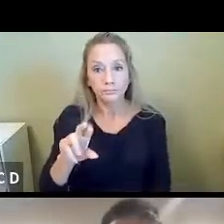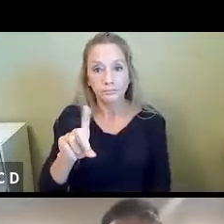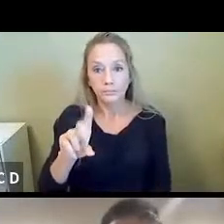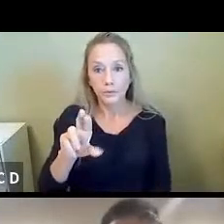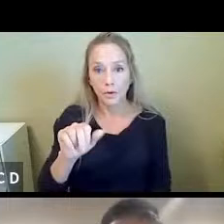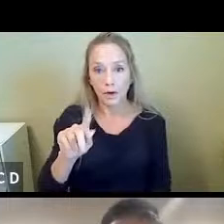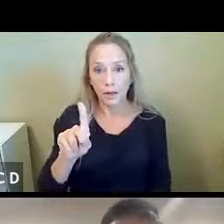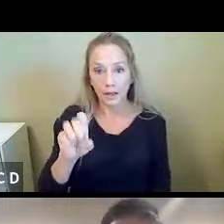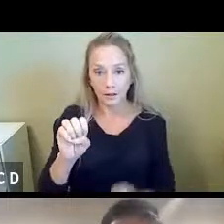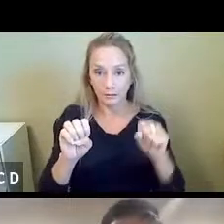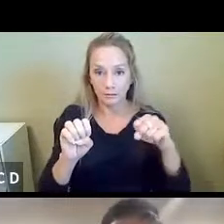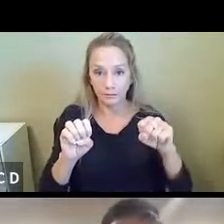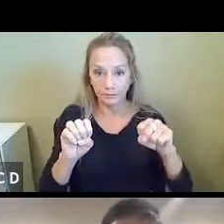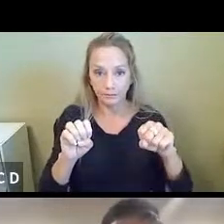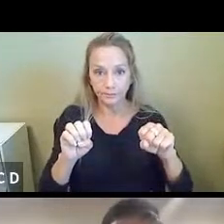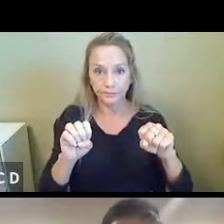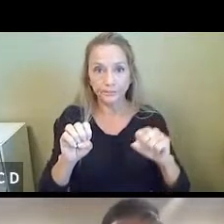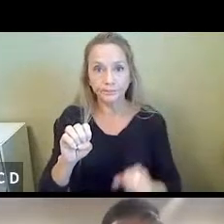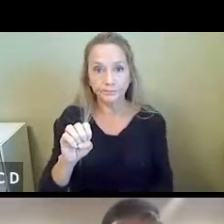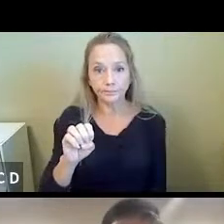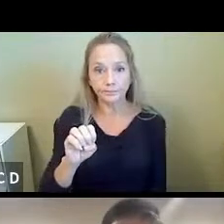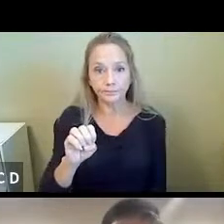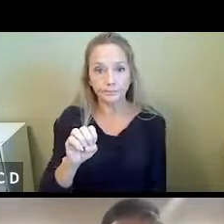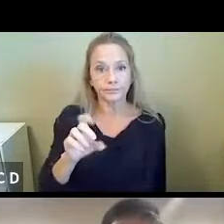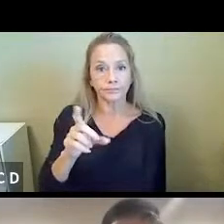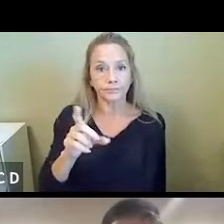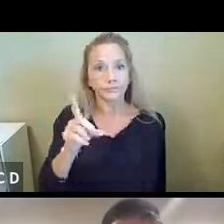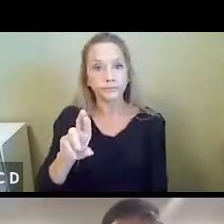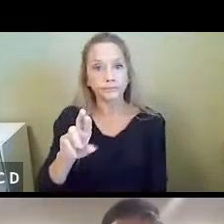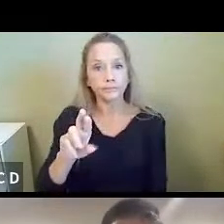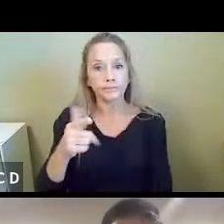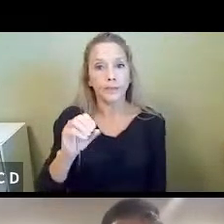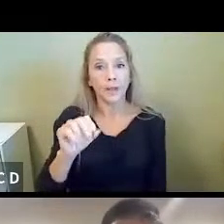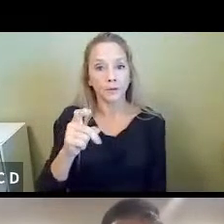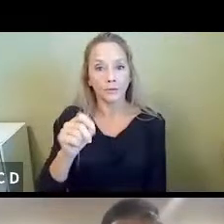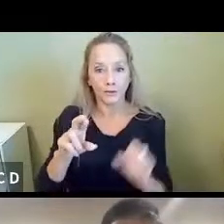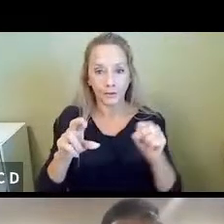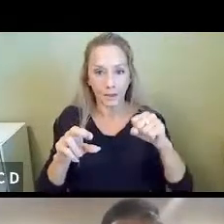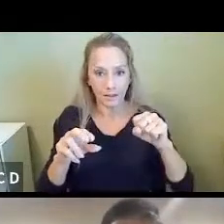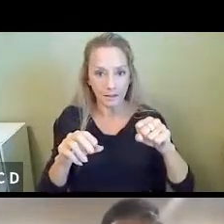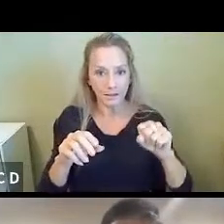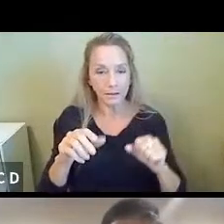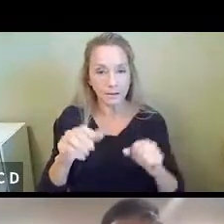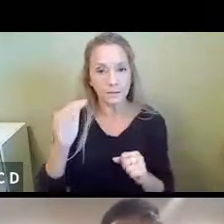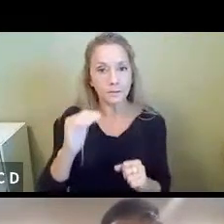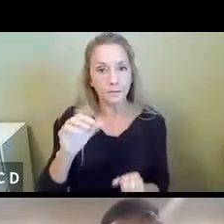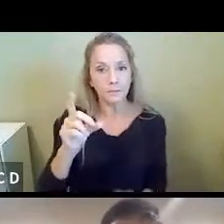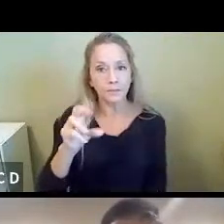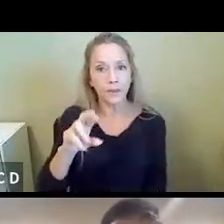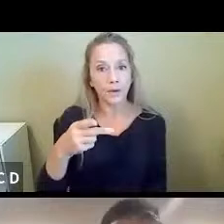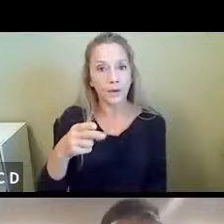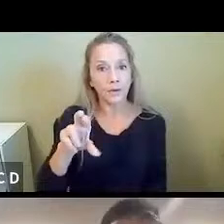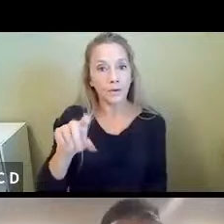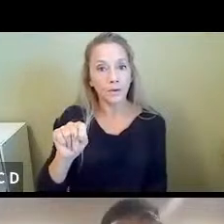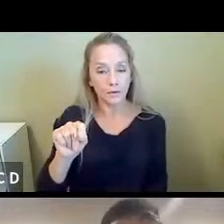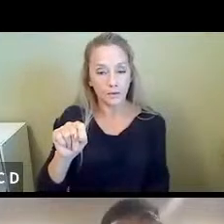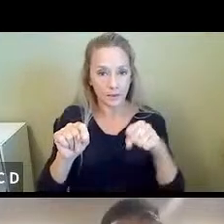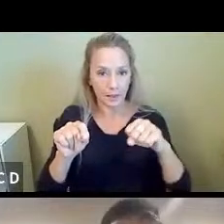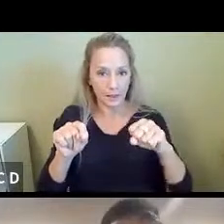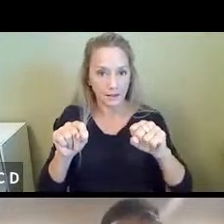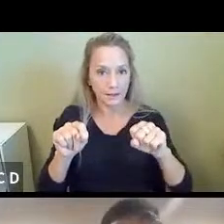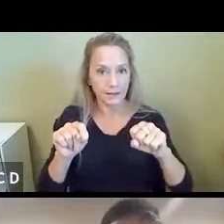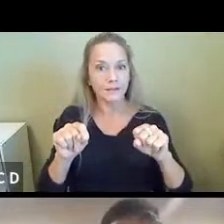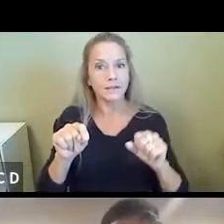Drake, Yes. Dr. Gutcher, Yes? Dr. Hurt,